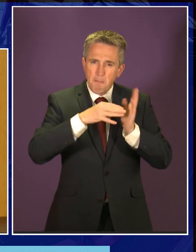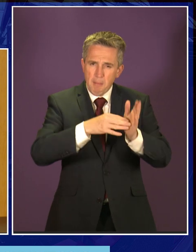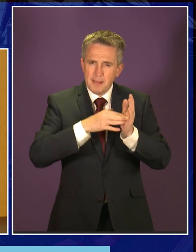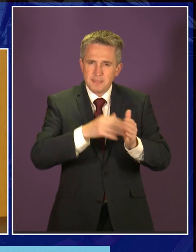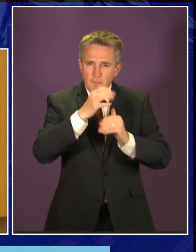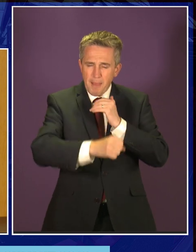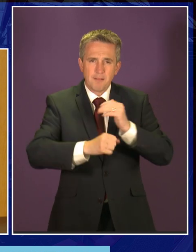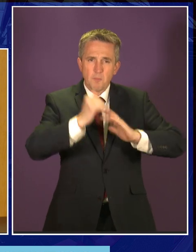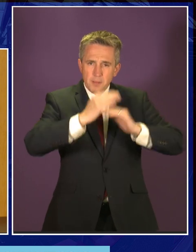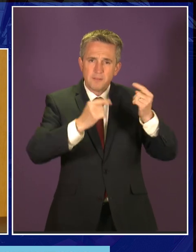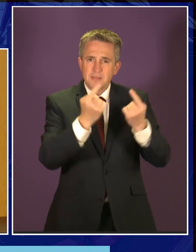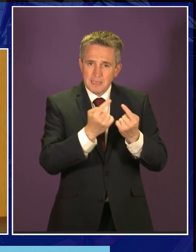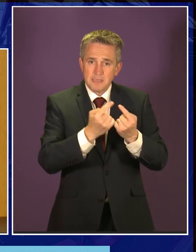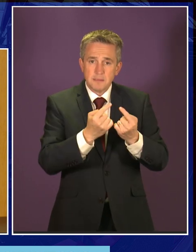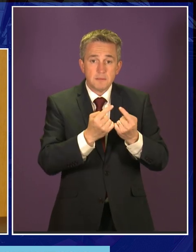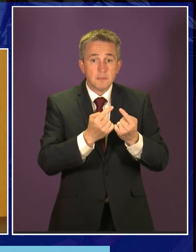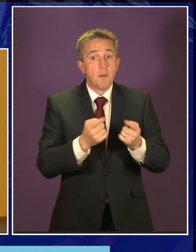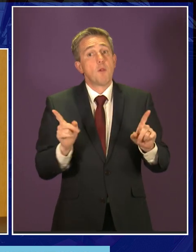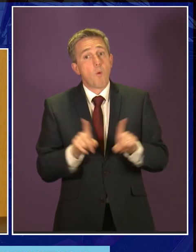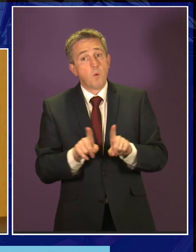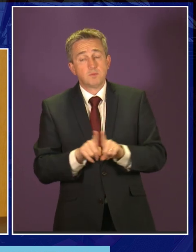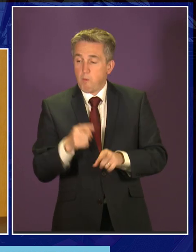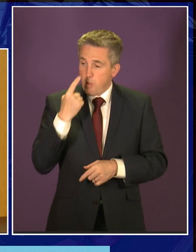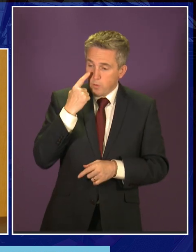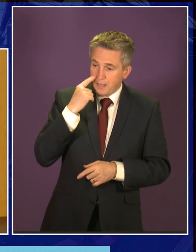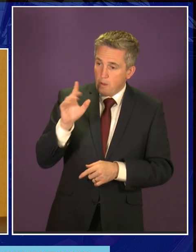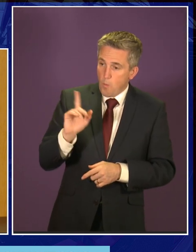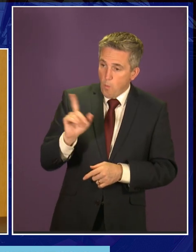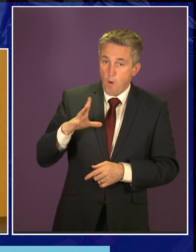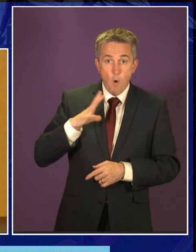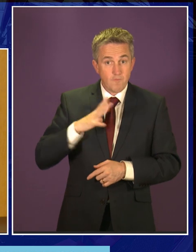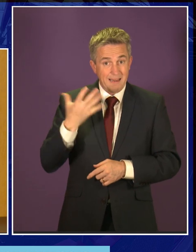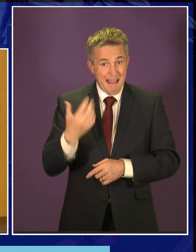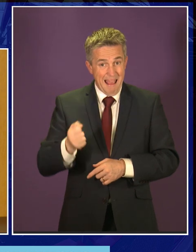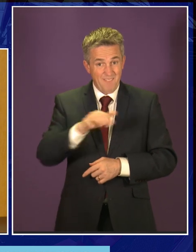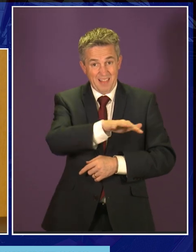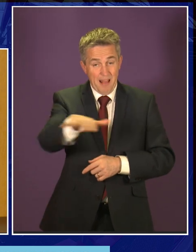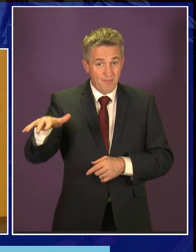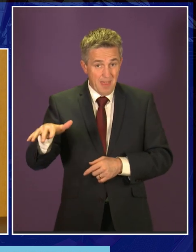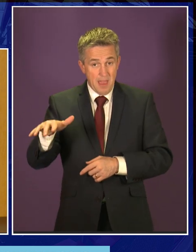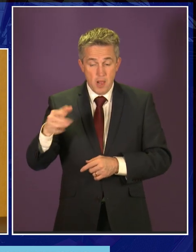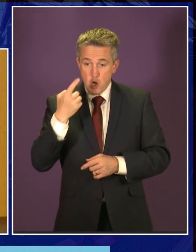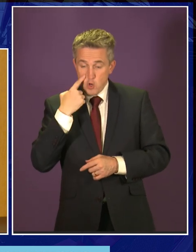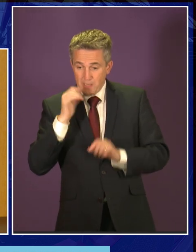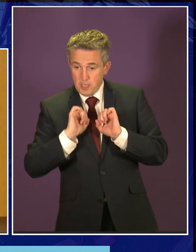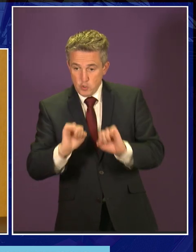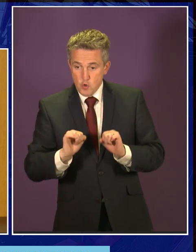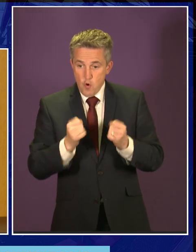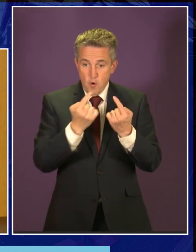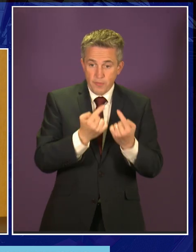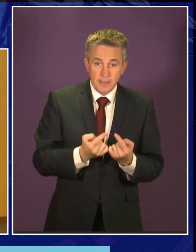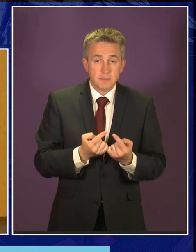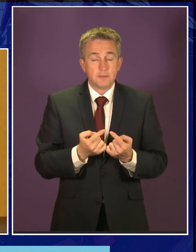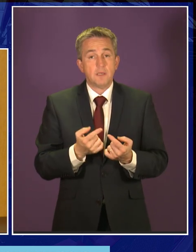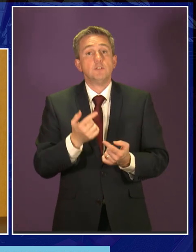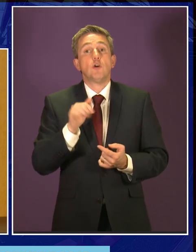also about rediscovering what you already have, the talents of the nation, the potential of your assets. It's yes